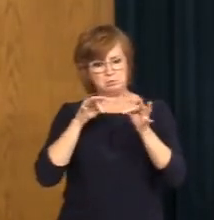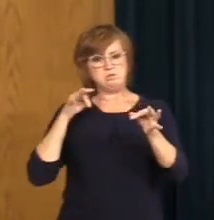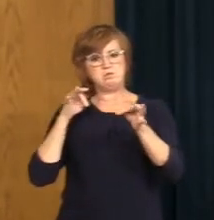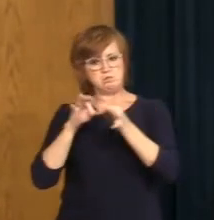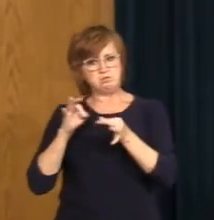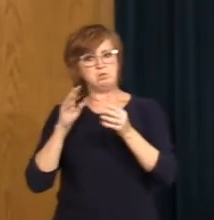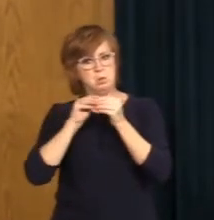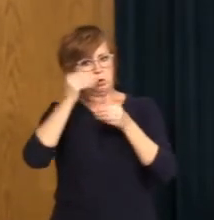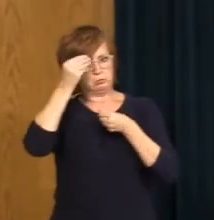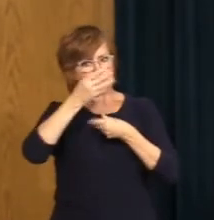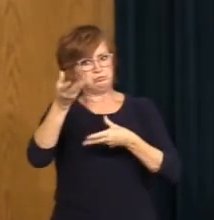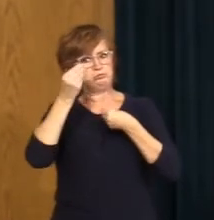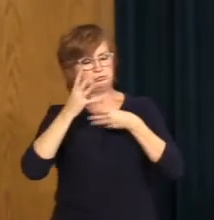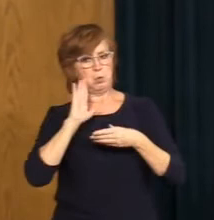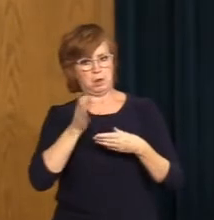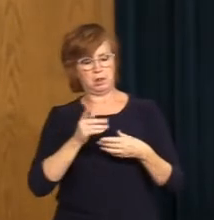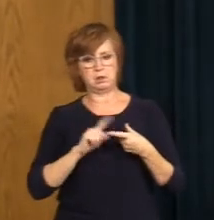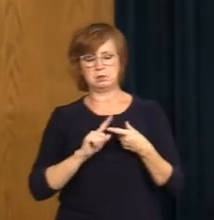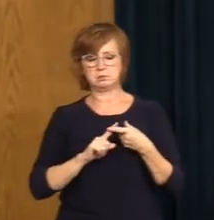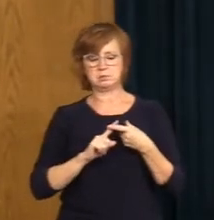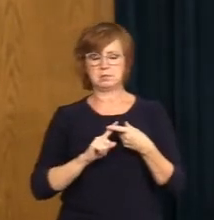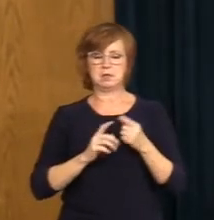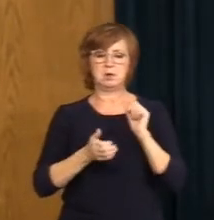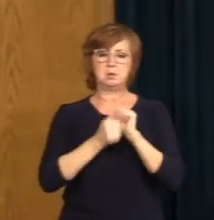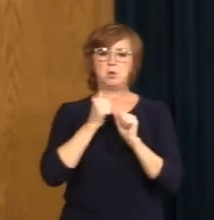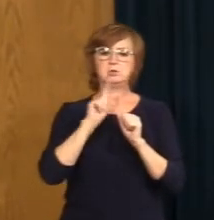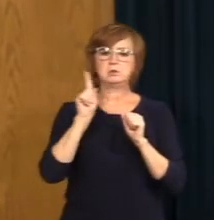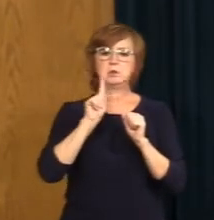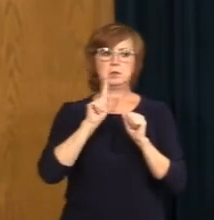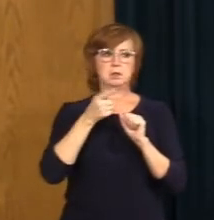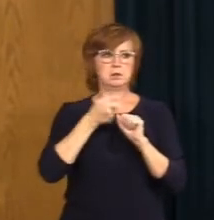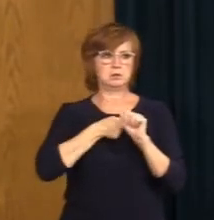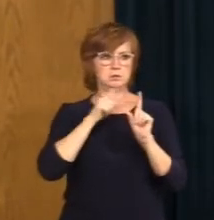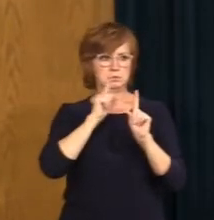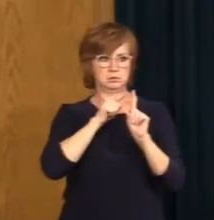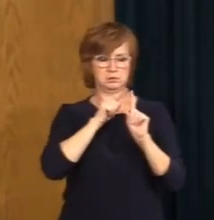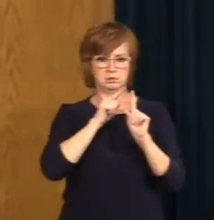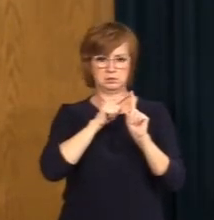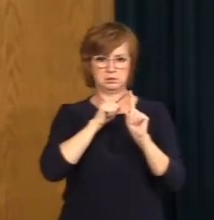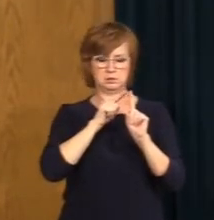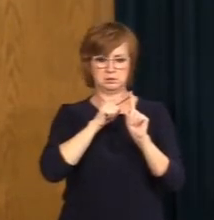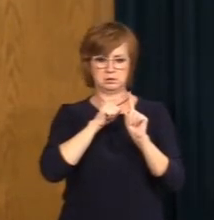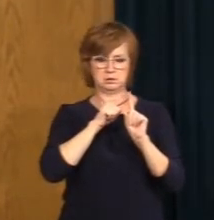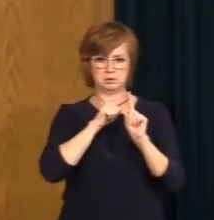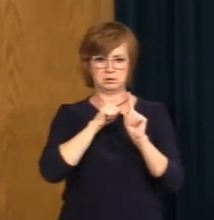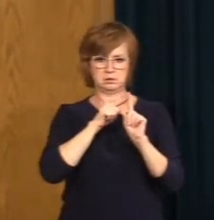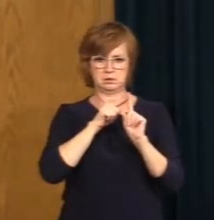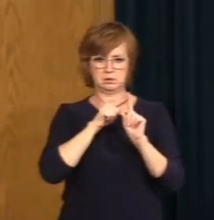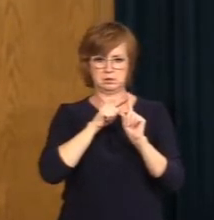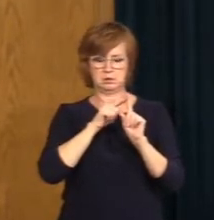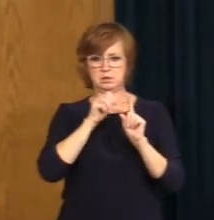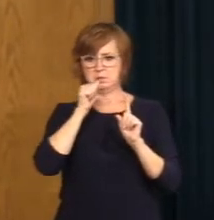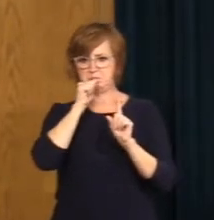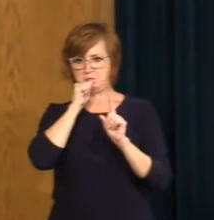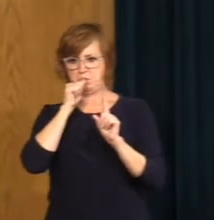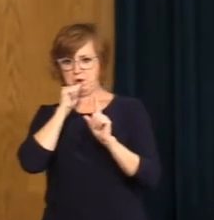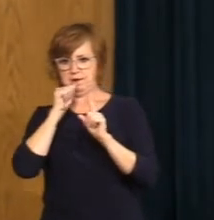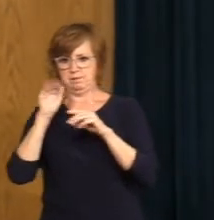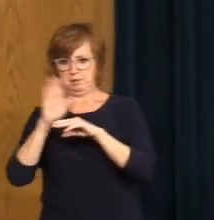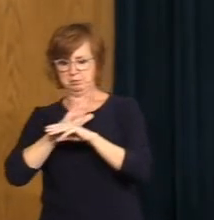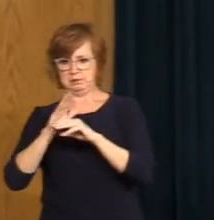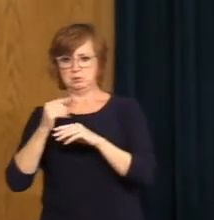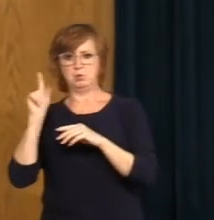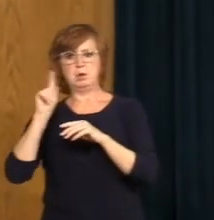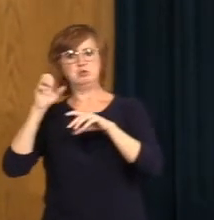it's primarily one linked outbreak investigation linked to a private business, a gym,